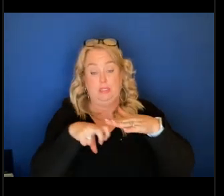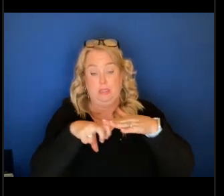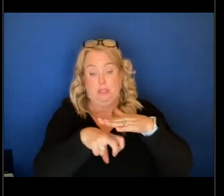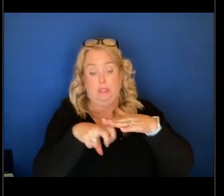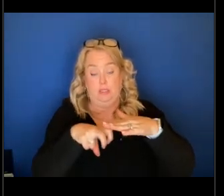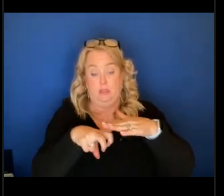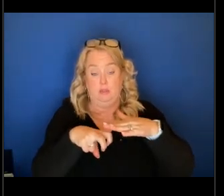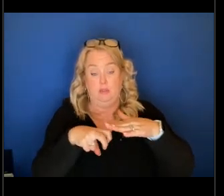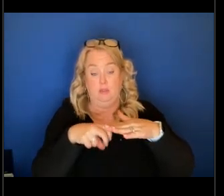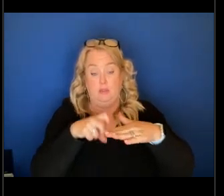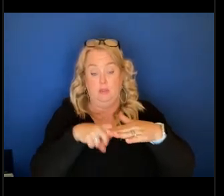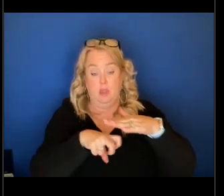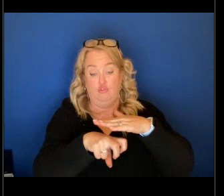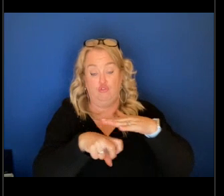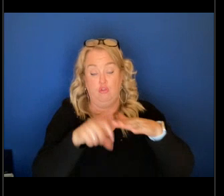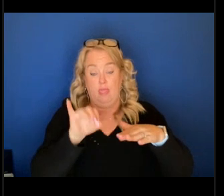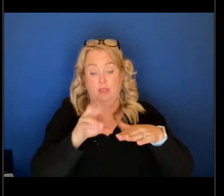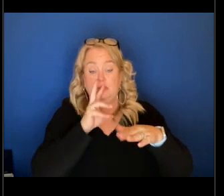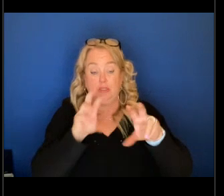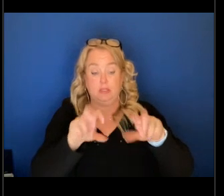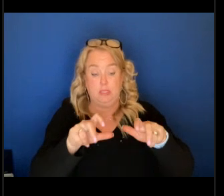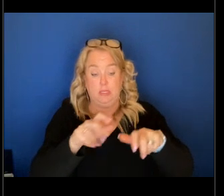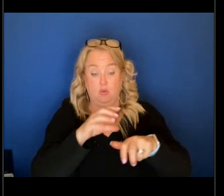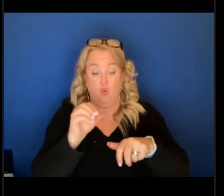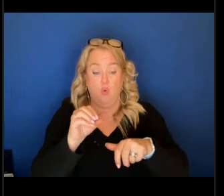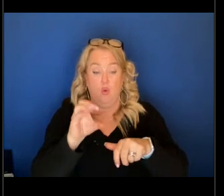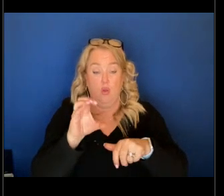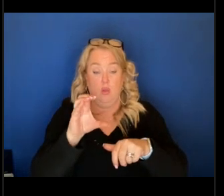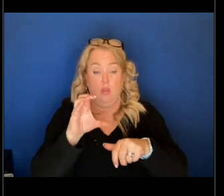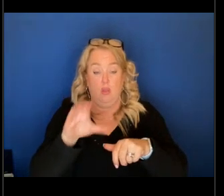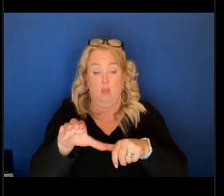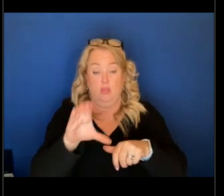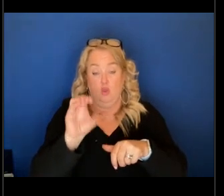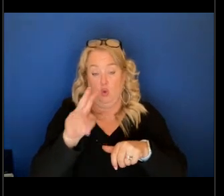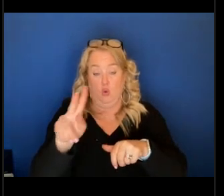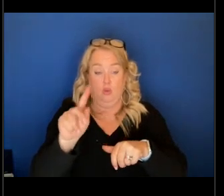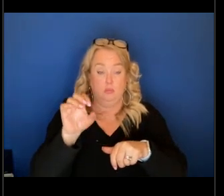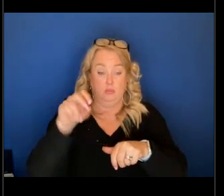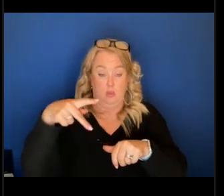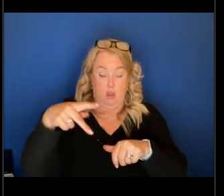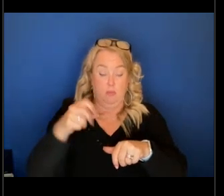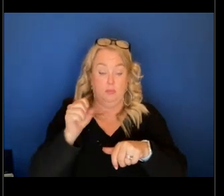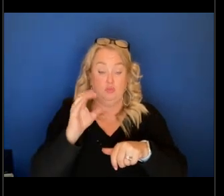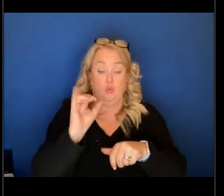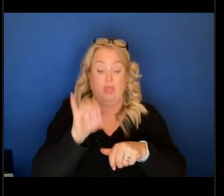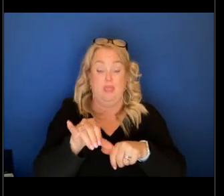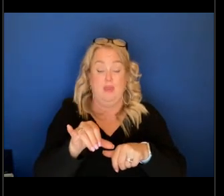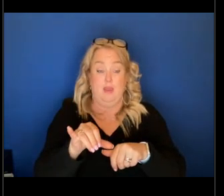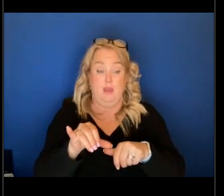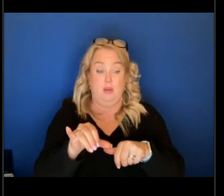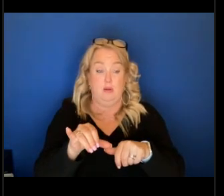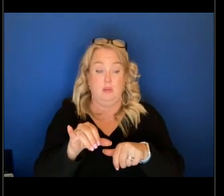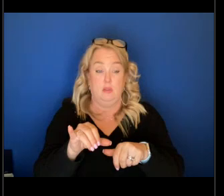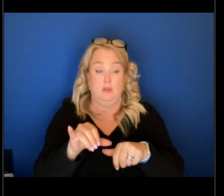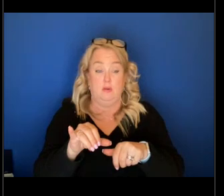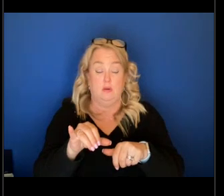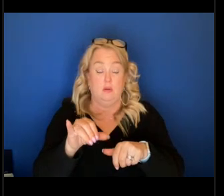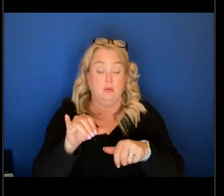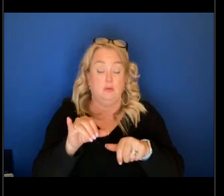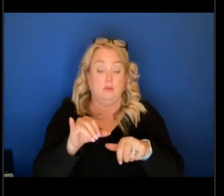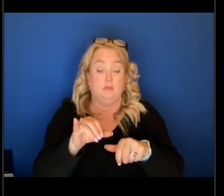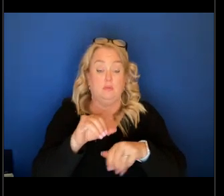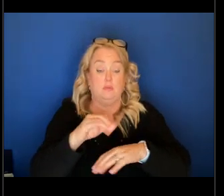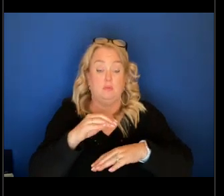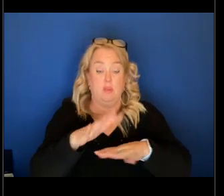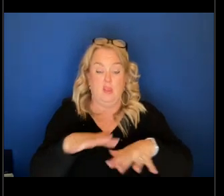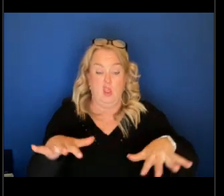a sink or the cooktop, so the distance required between the opposing base cabinets,